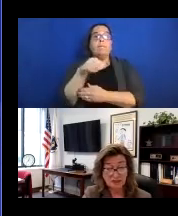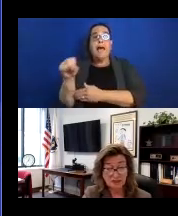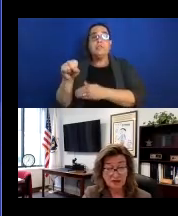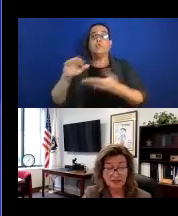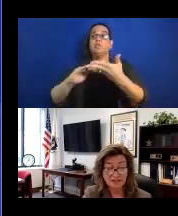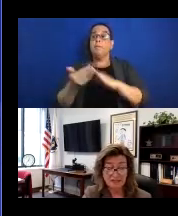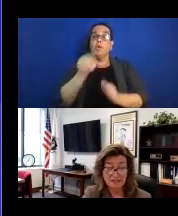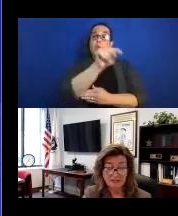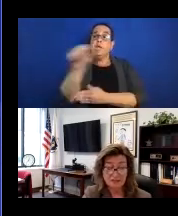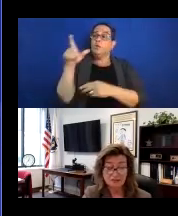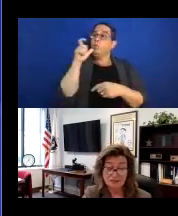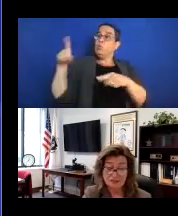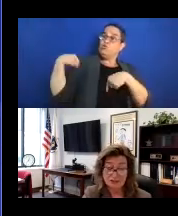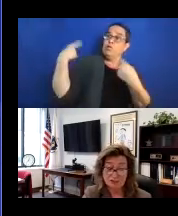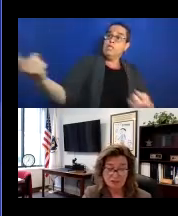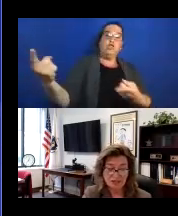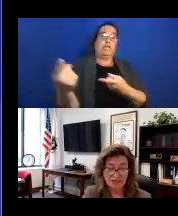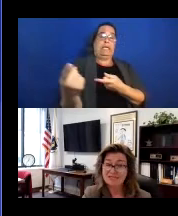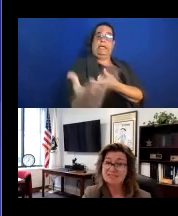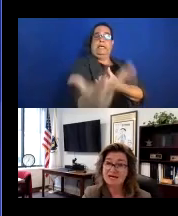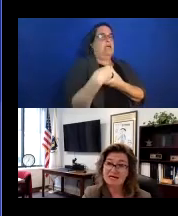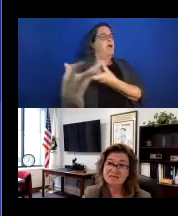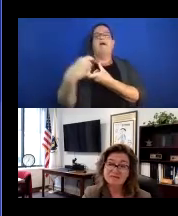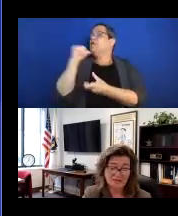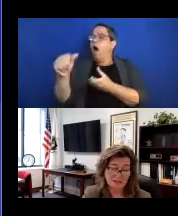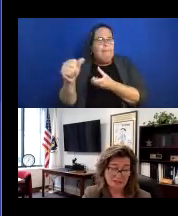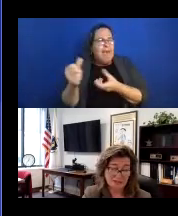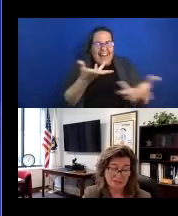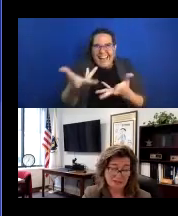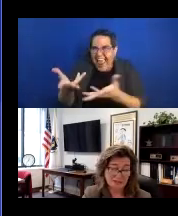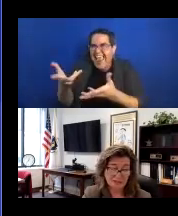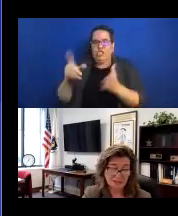traditionally not engaged in research, and to elevate